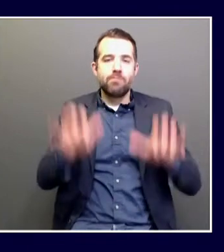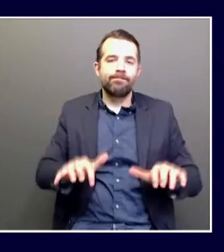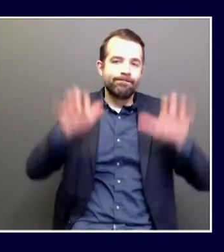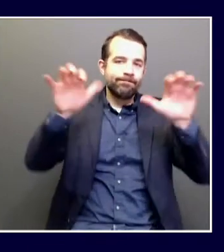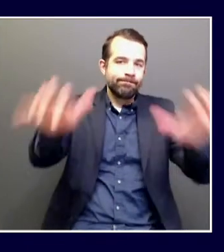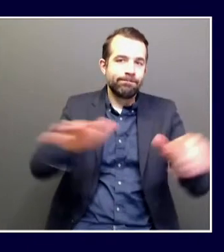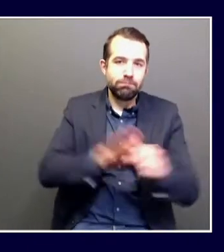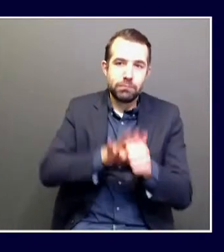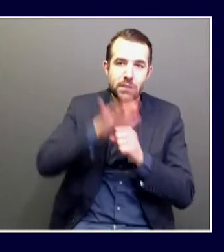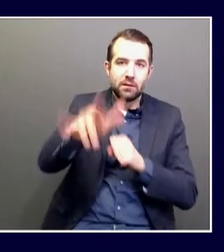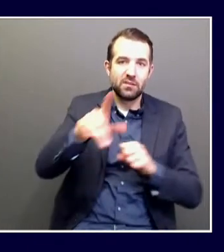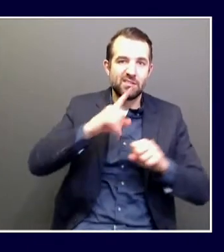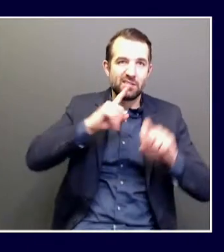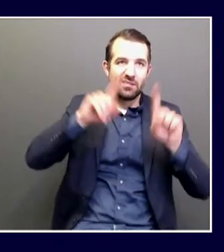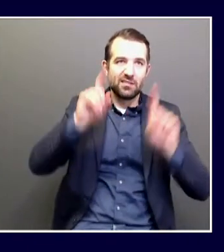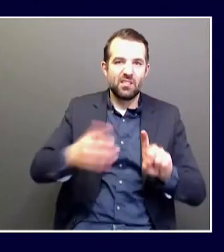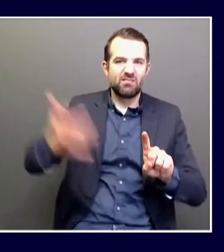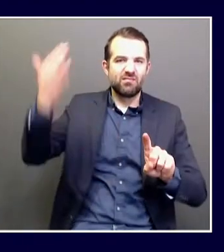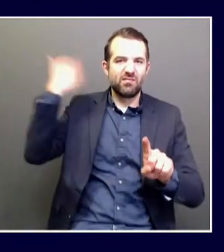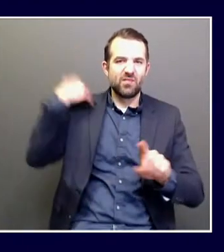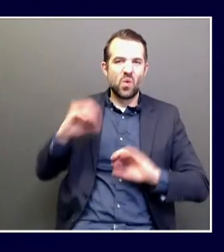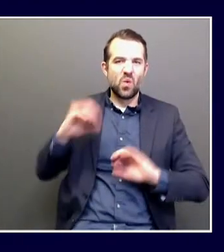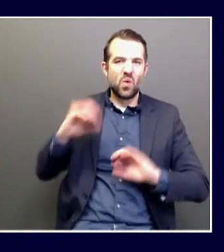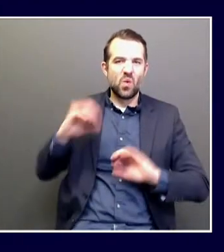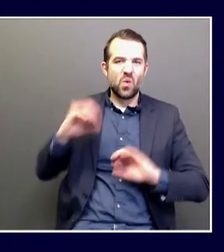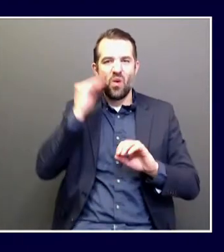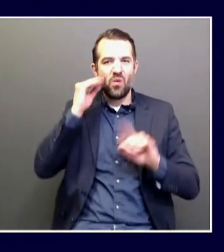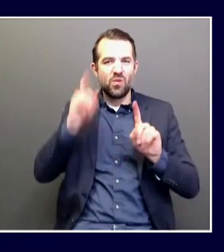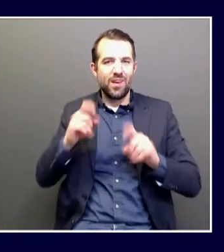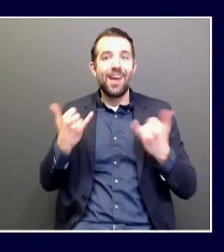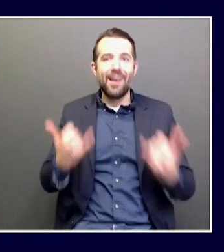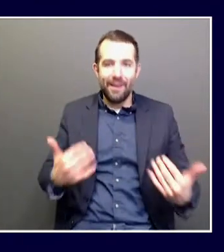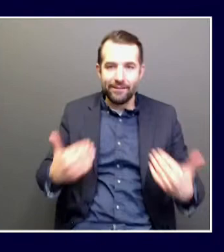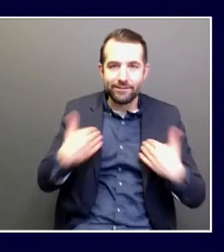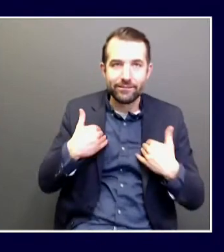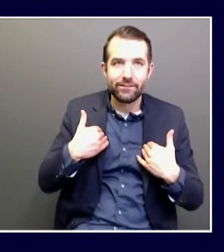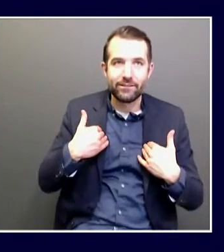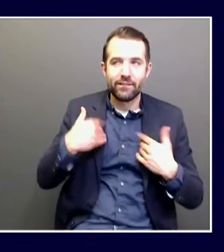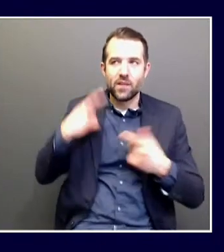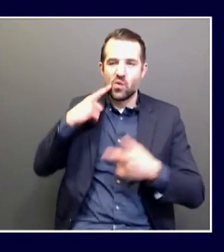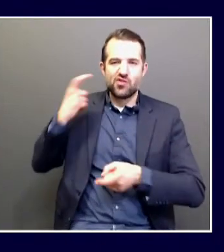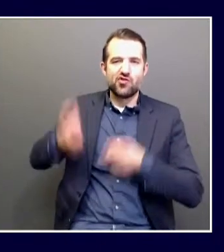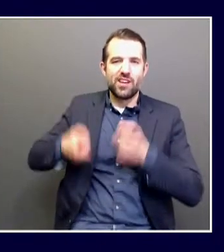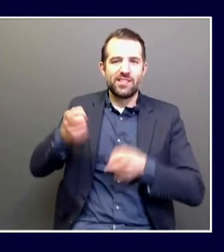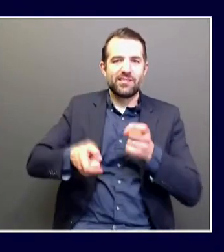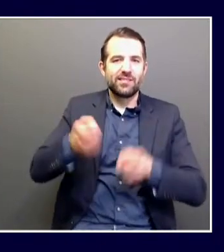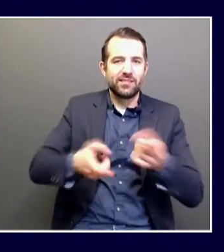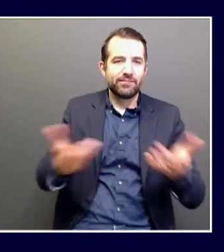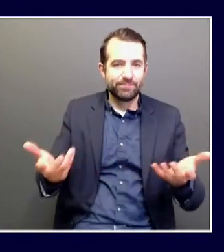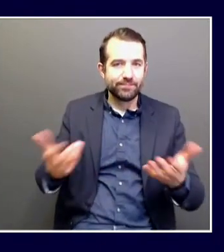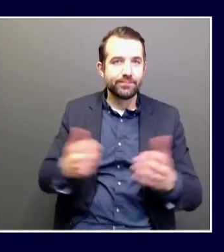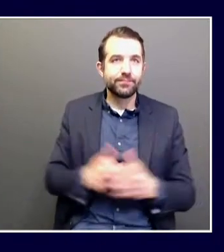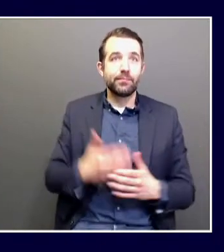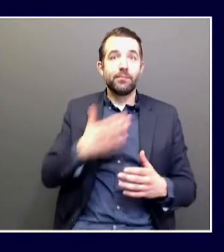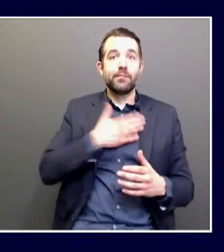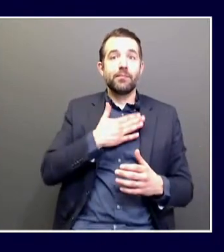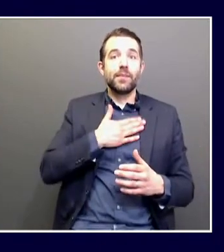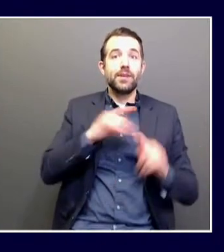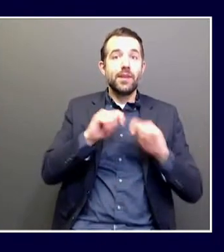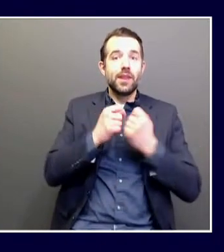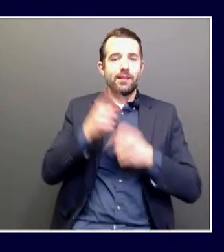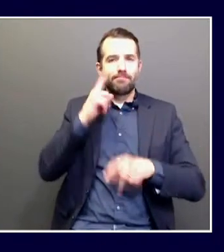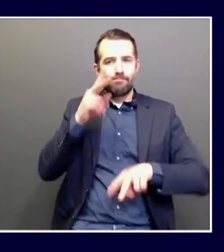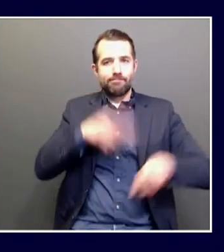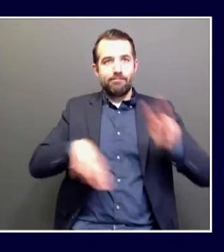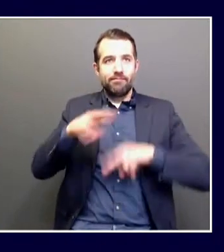then. All of those things have changed. For that reason, when my team and I look at the positivity rate, we really look